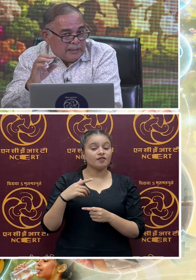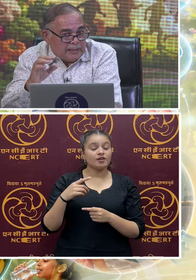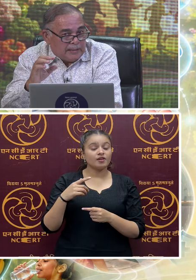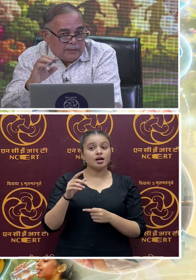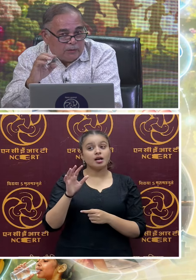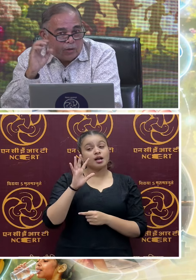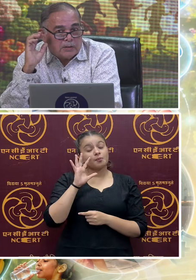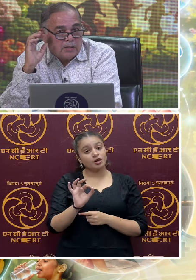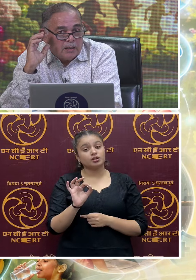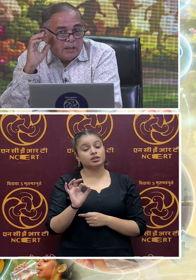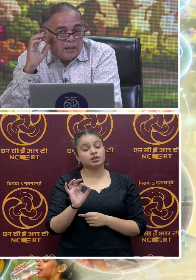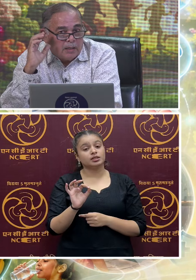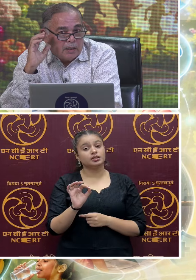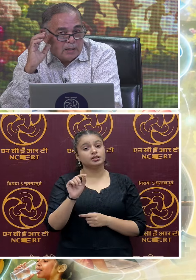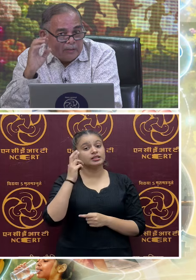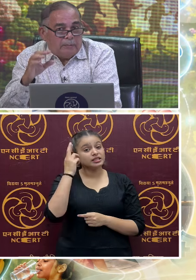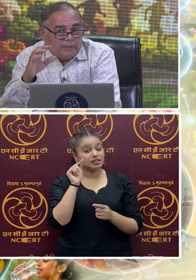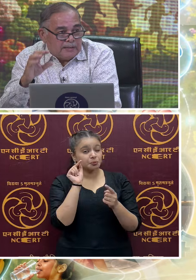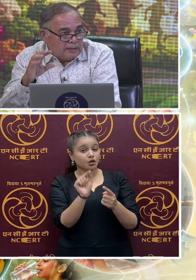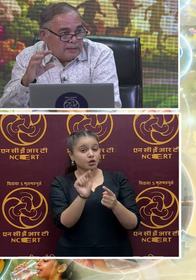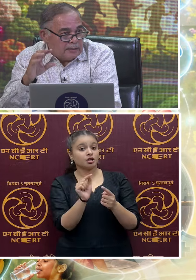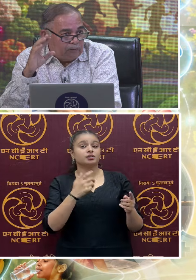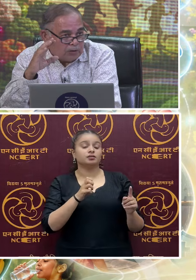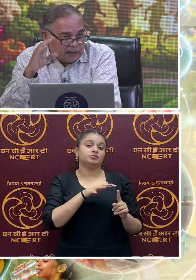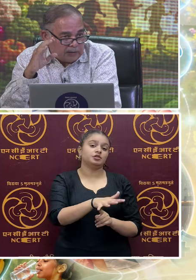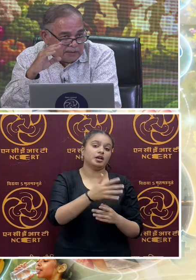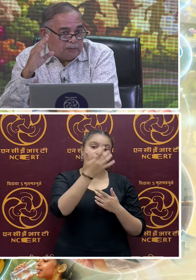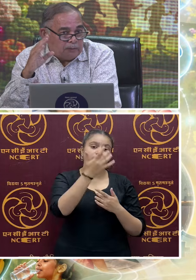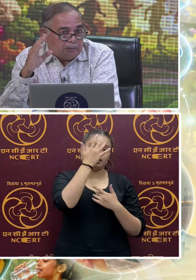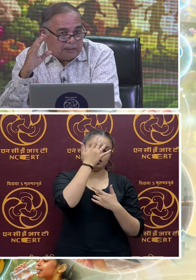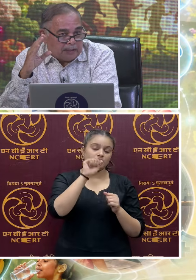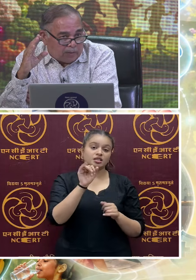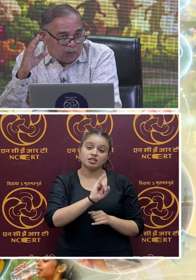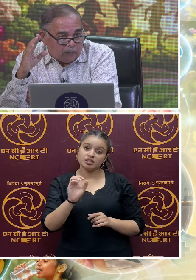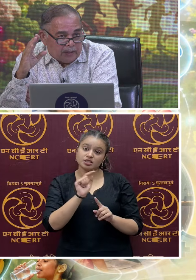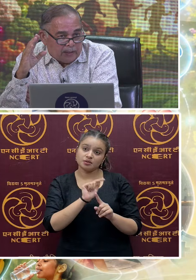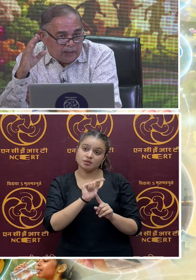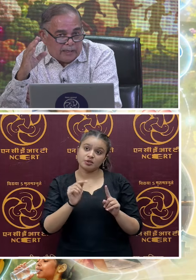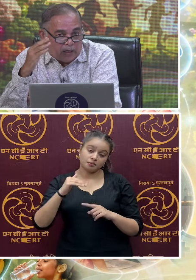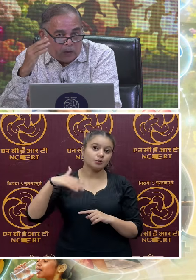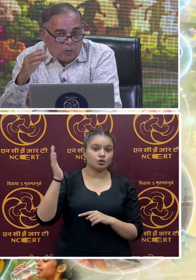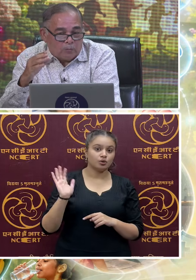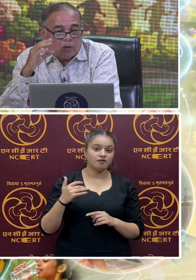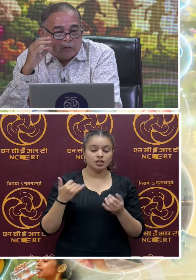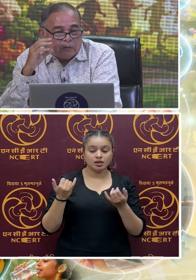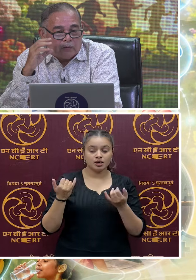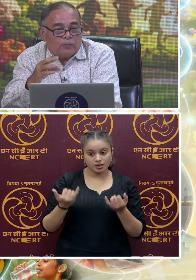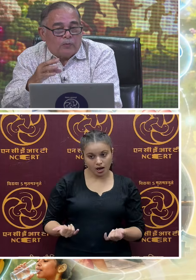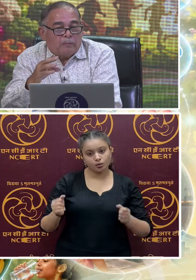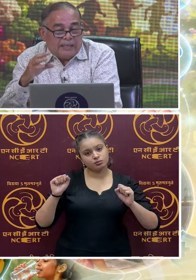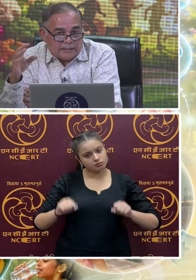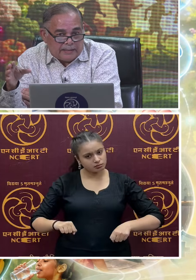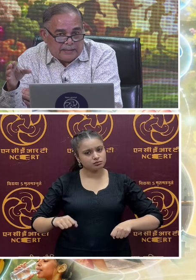of mortality was communicable diseases, virtually 60% and above. And now because